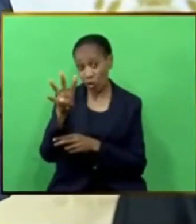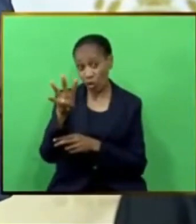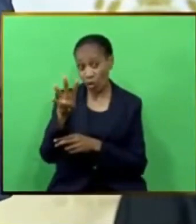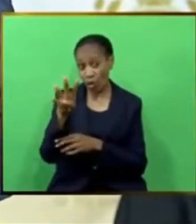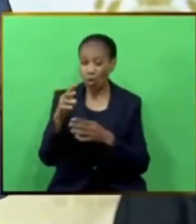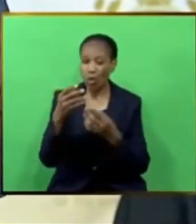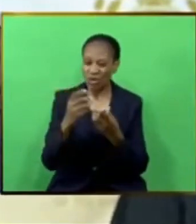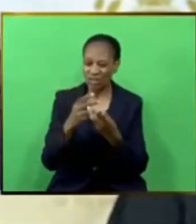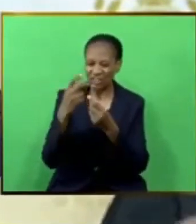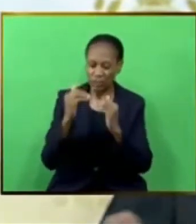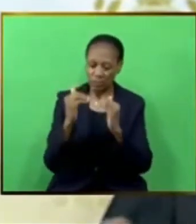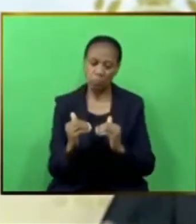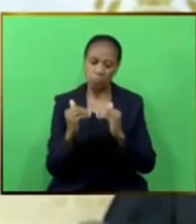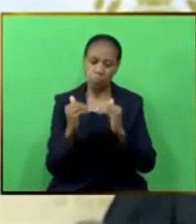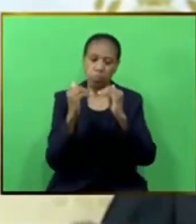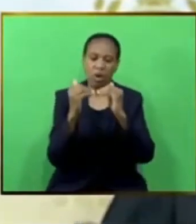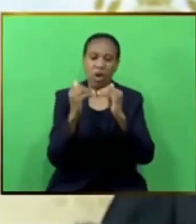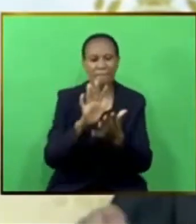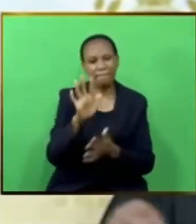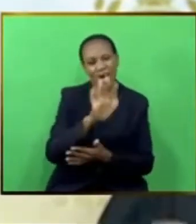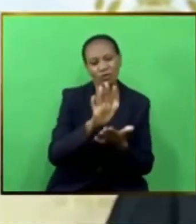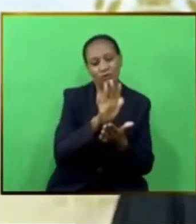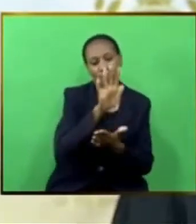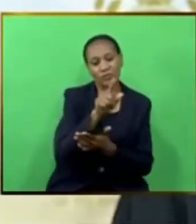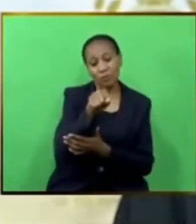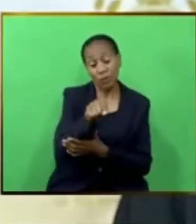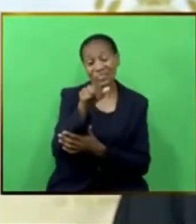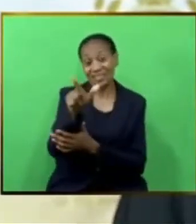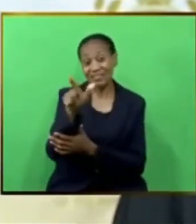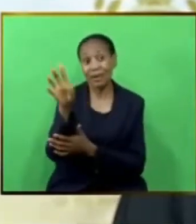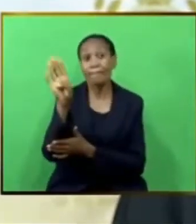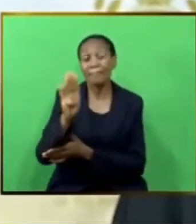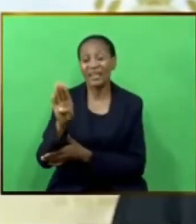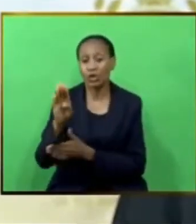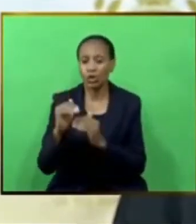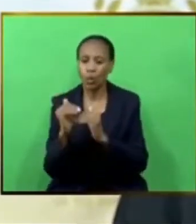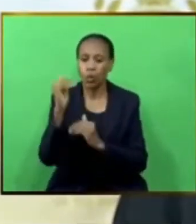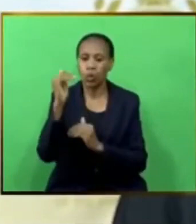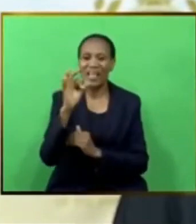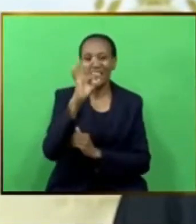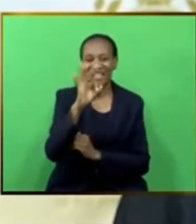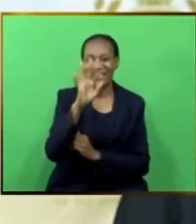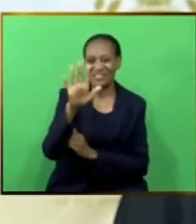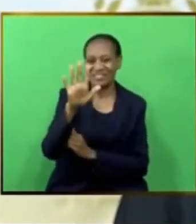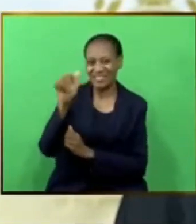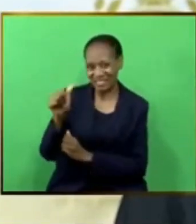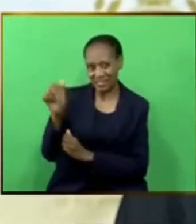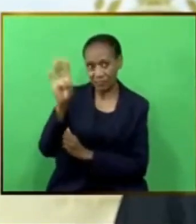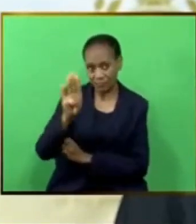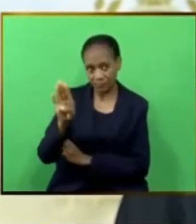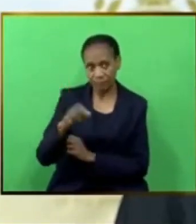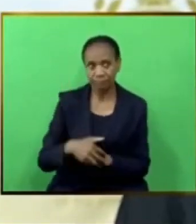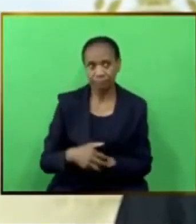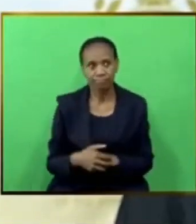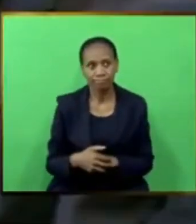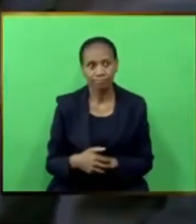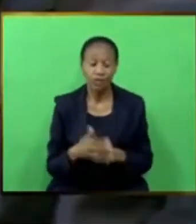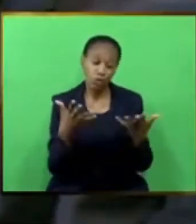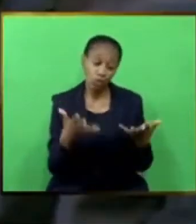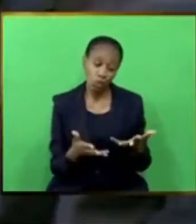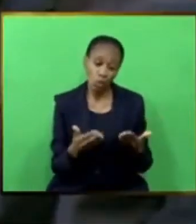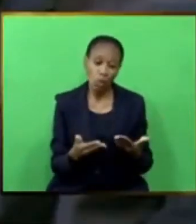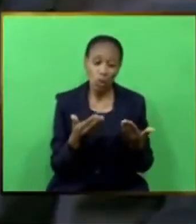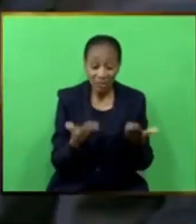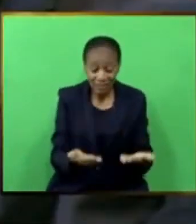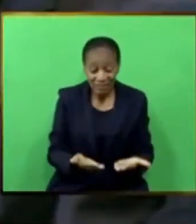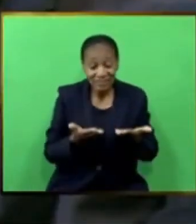been revised higher by 15.7 billion to 356 billion. Debt service costs